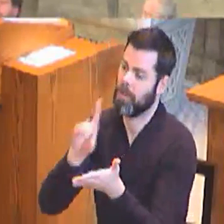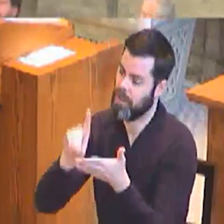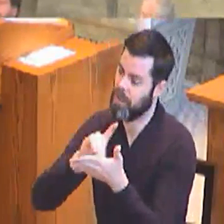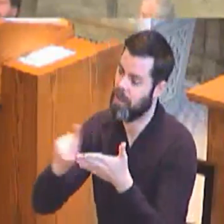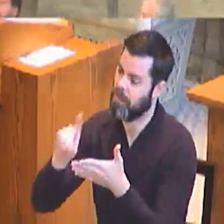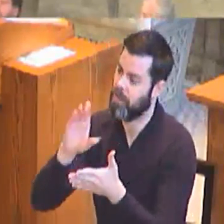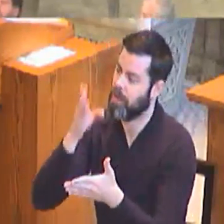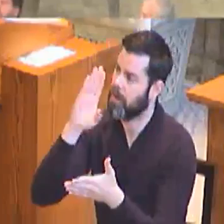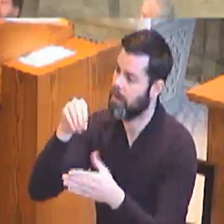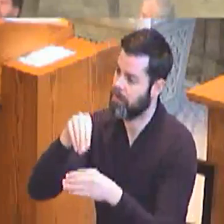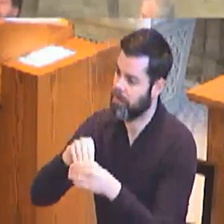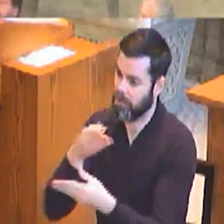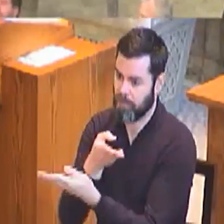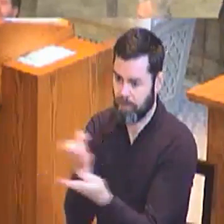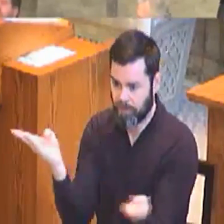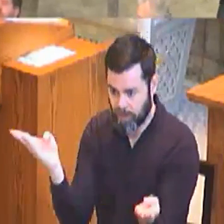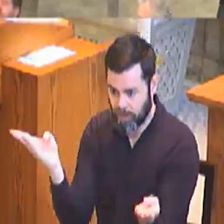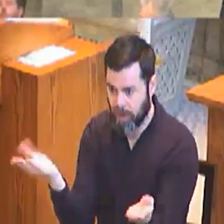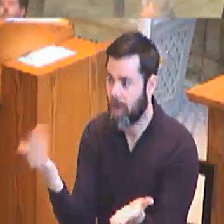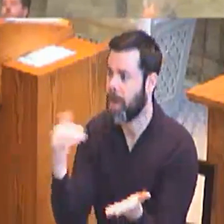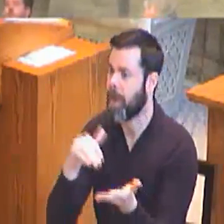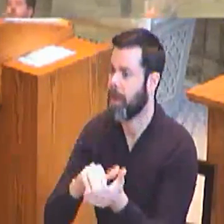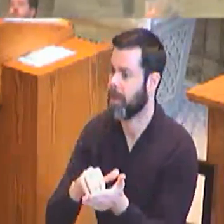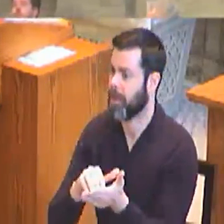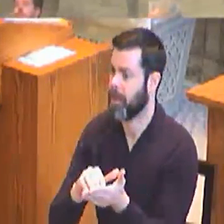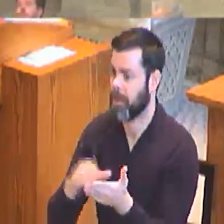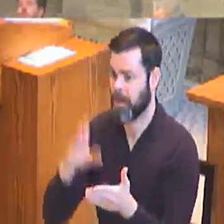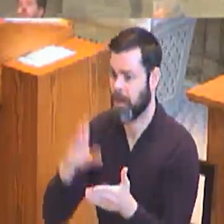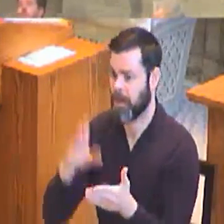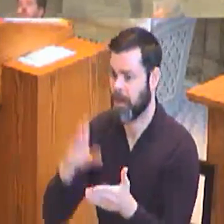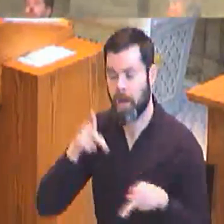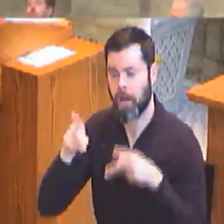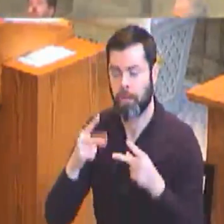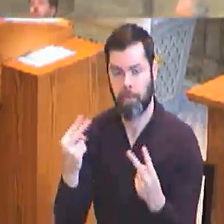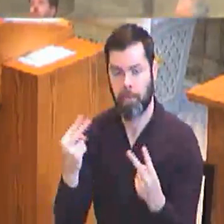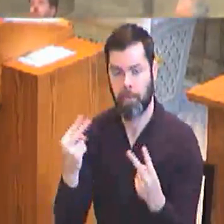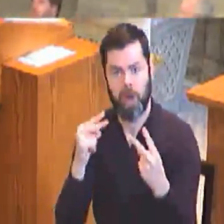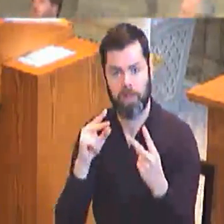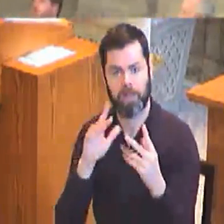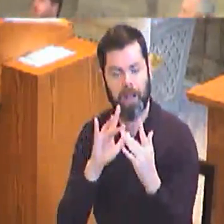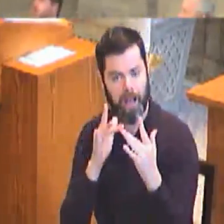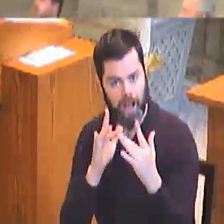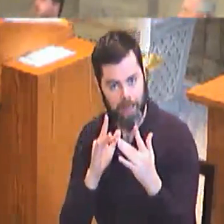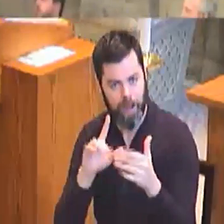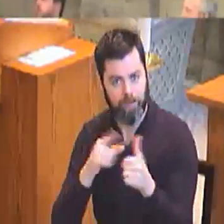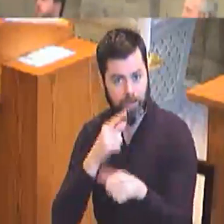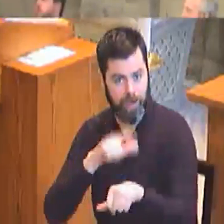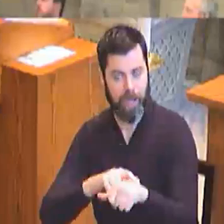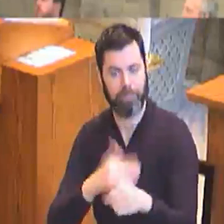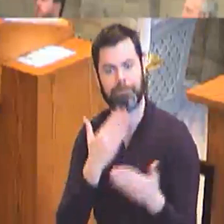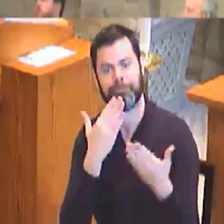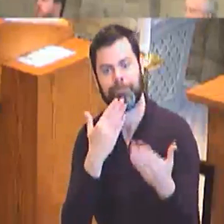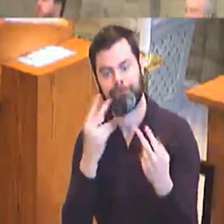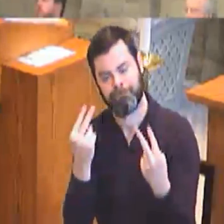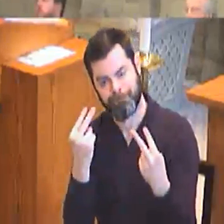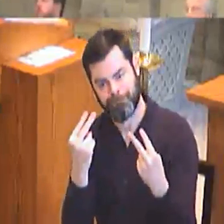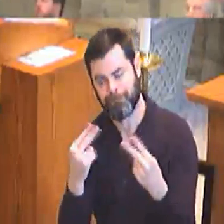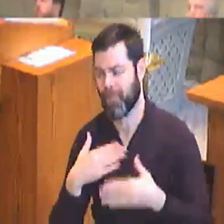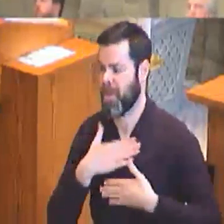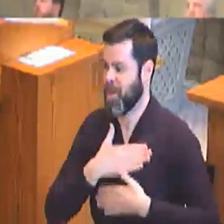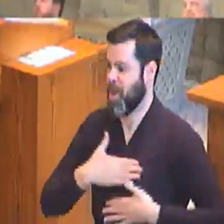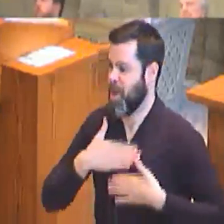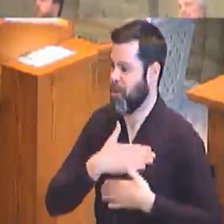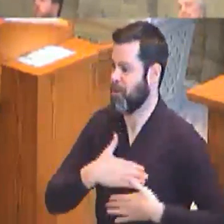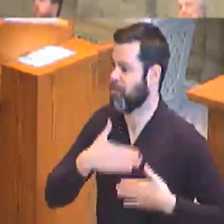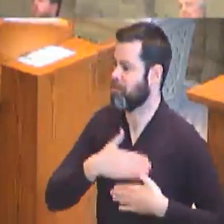divine within you. And again, we welcome our guests today streaming for the first time. We're grateful they're with us as well. Let's appreciate these